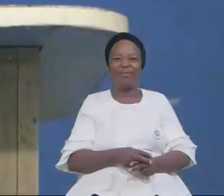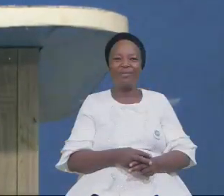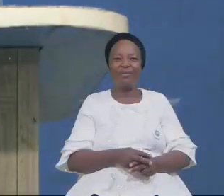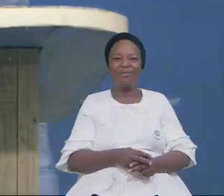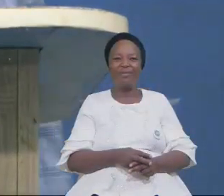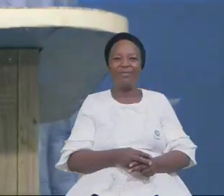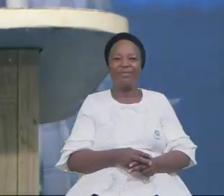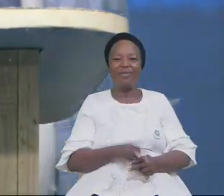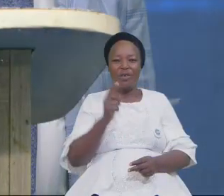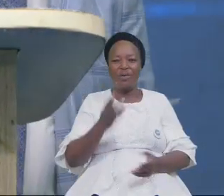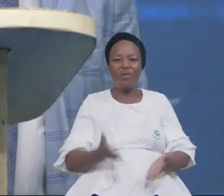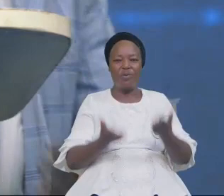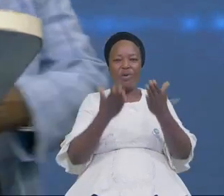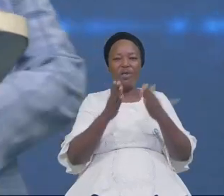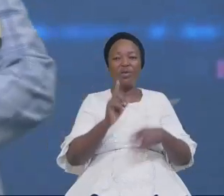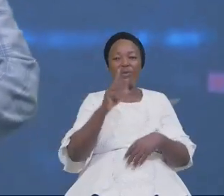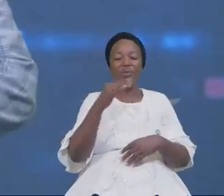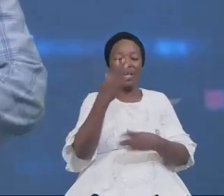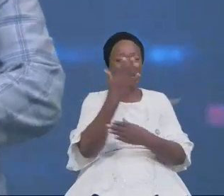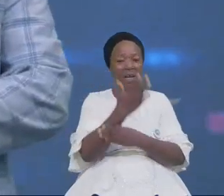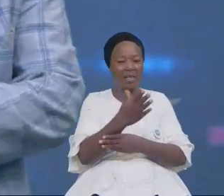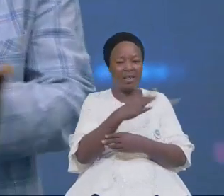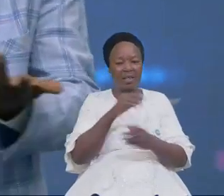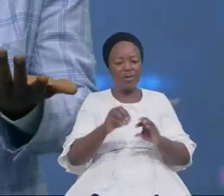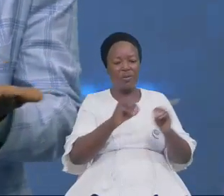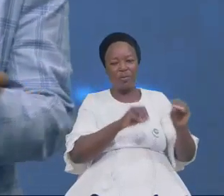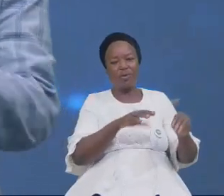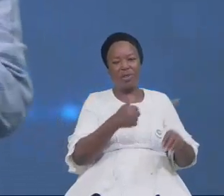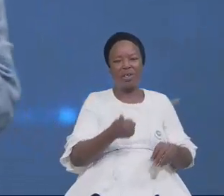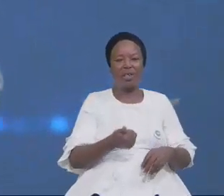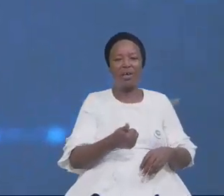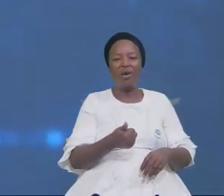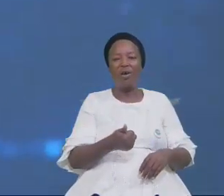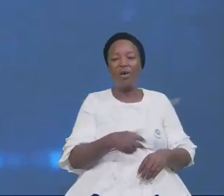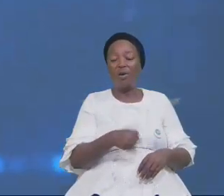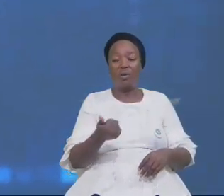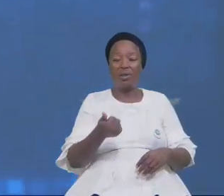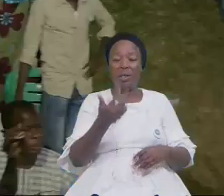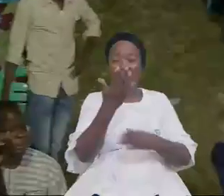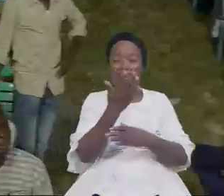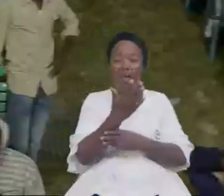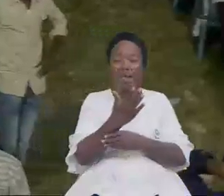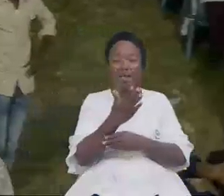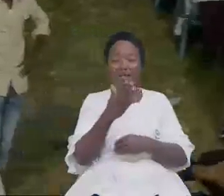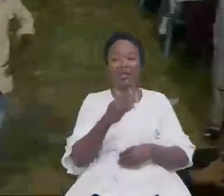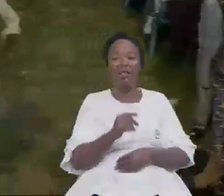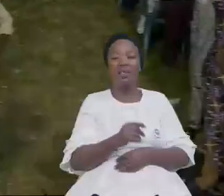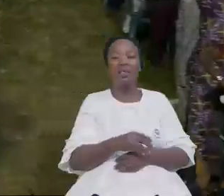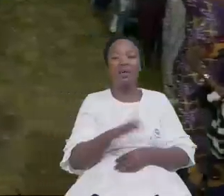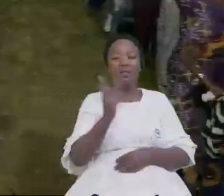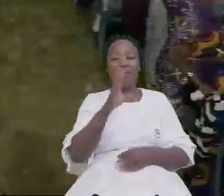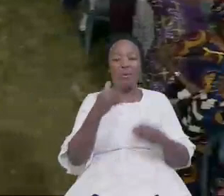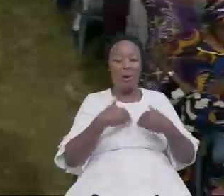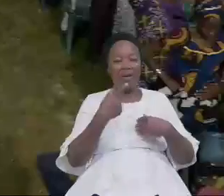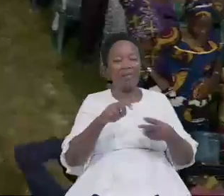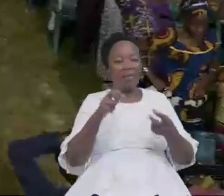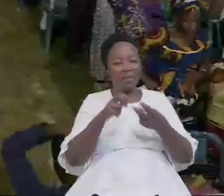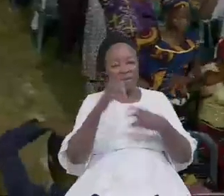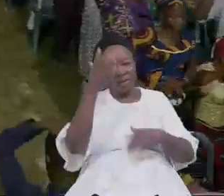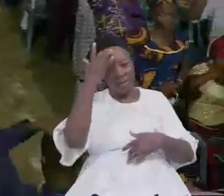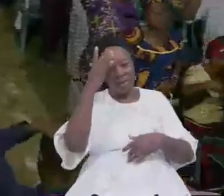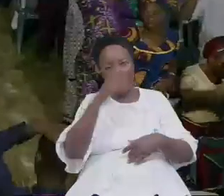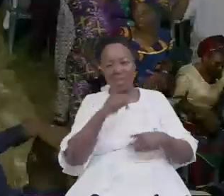You raise up the hand and you lay the hand, the other hand, where you have the sickness, the